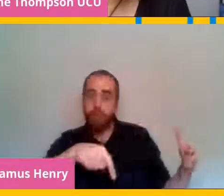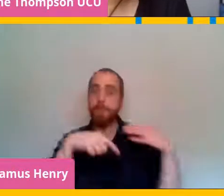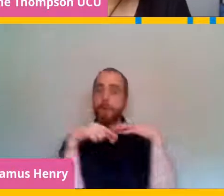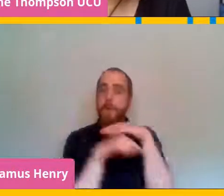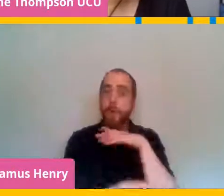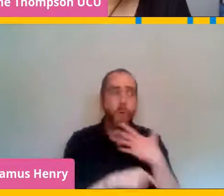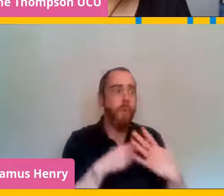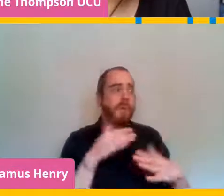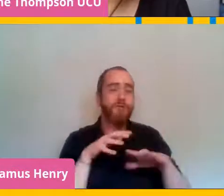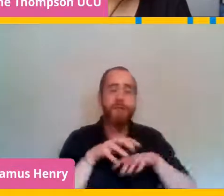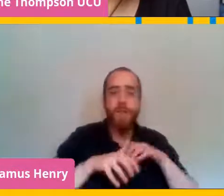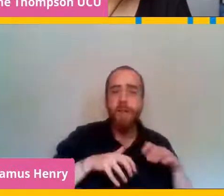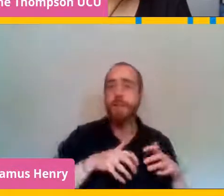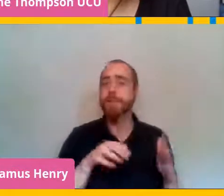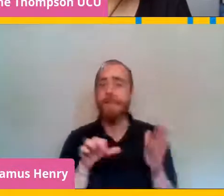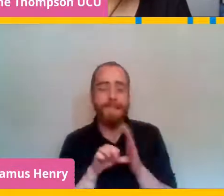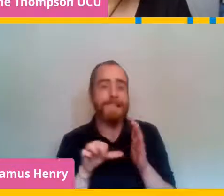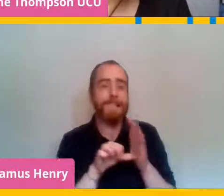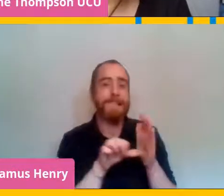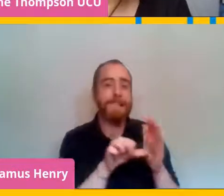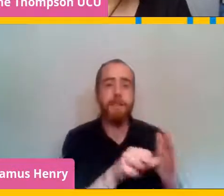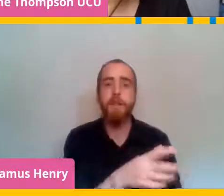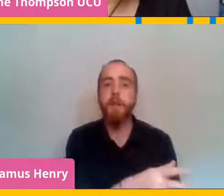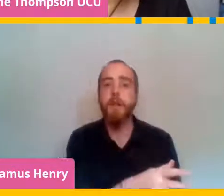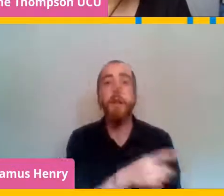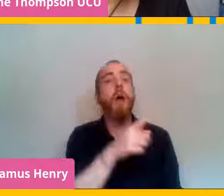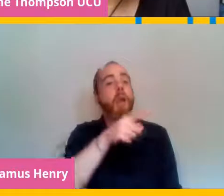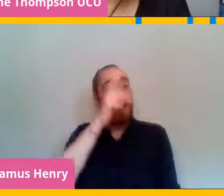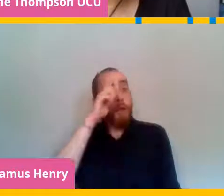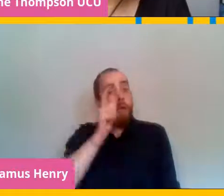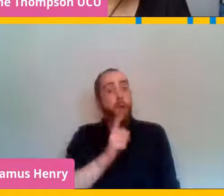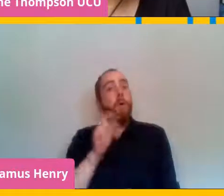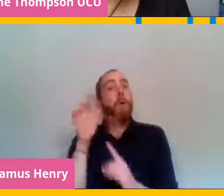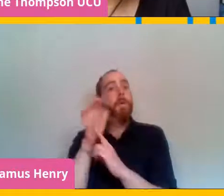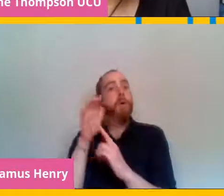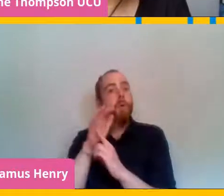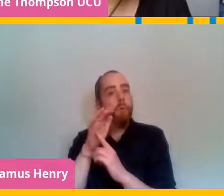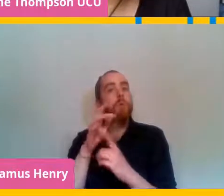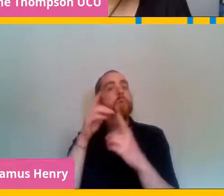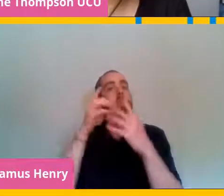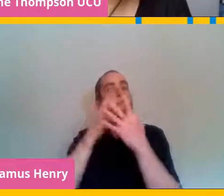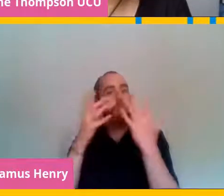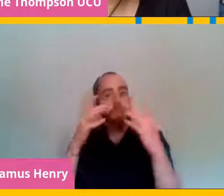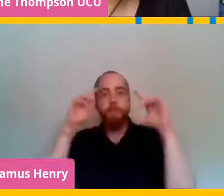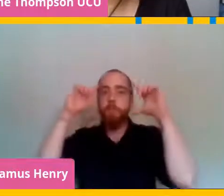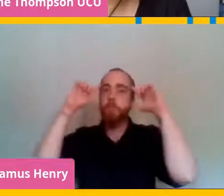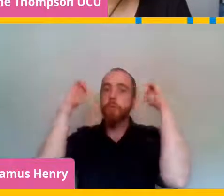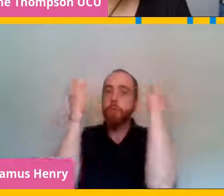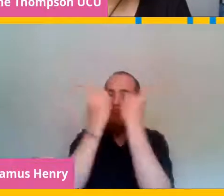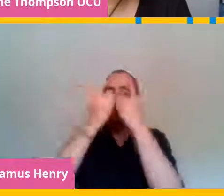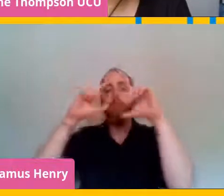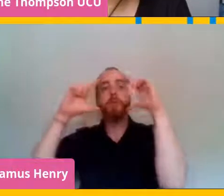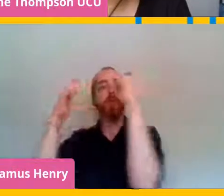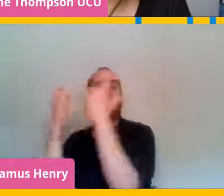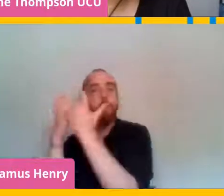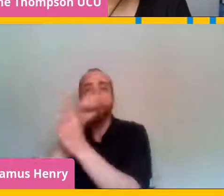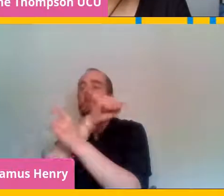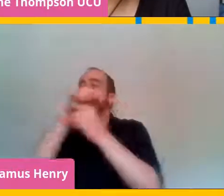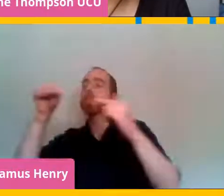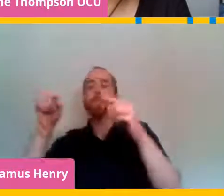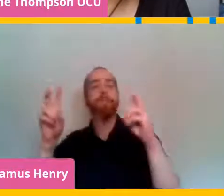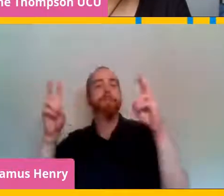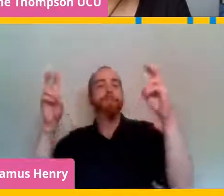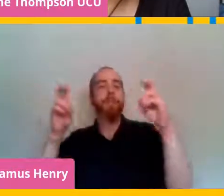our senior leaders, vice chancellors and so on, like to see themselves as part of the wider civic society. Well, universities and